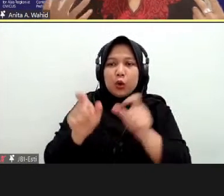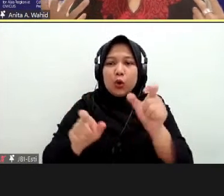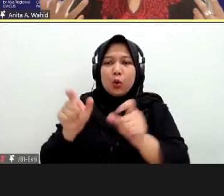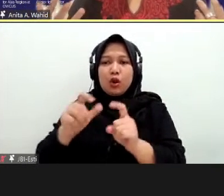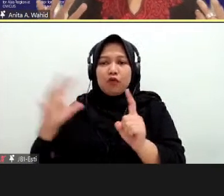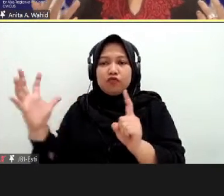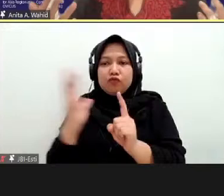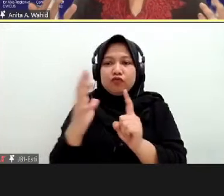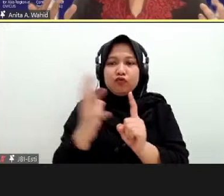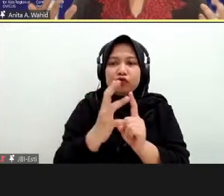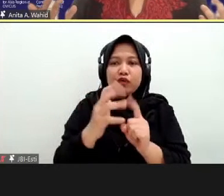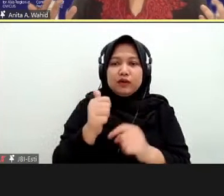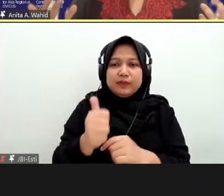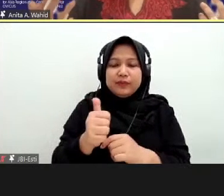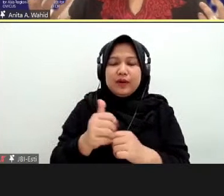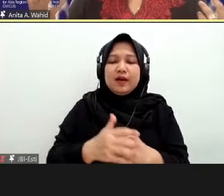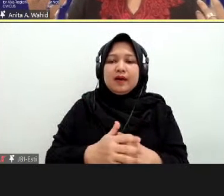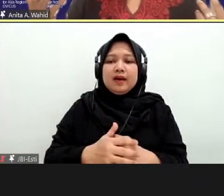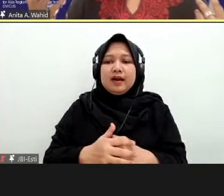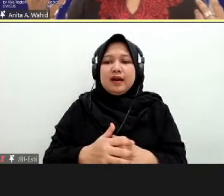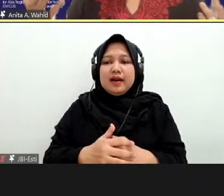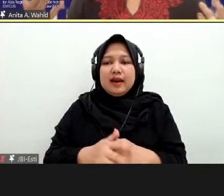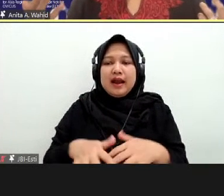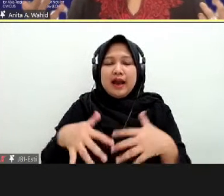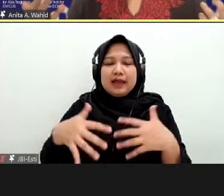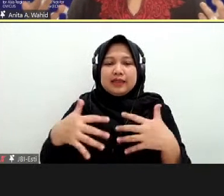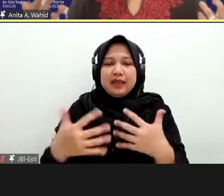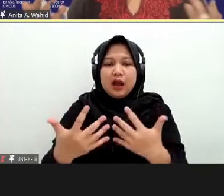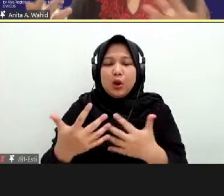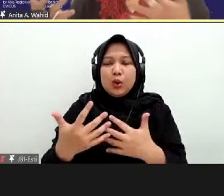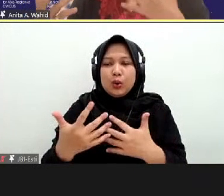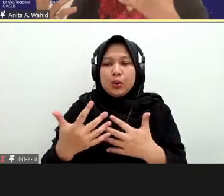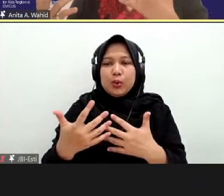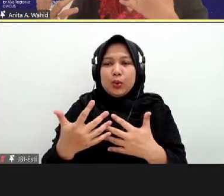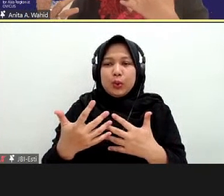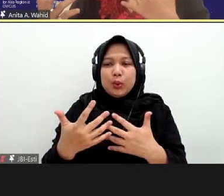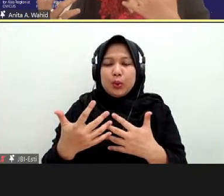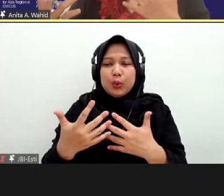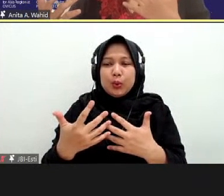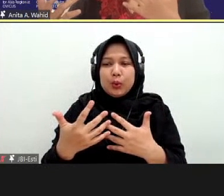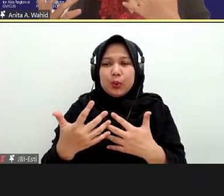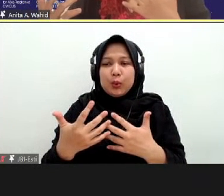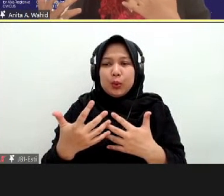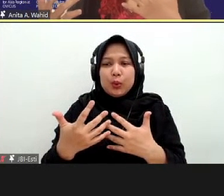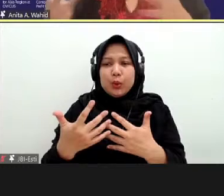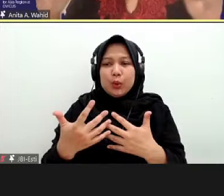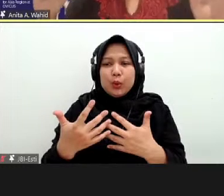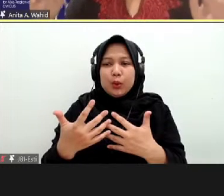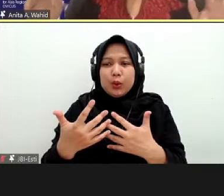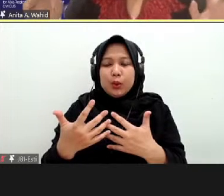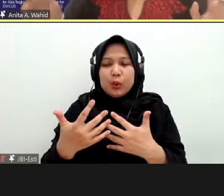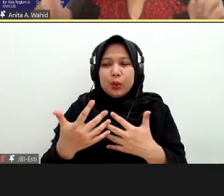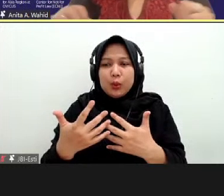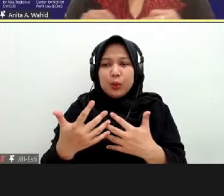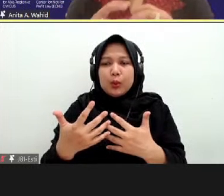or triggering the executions, and can be used as well to